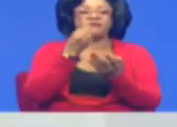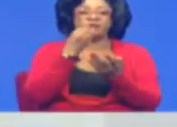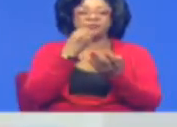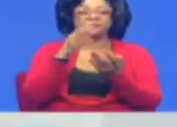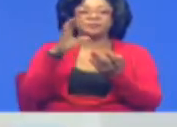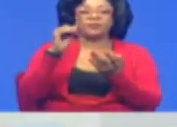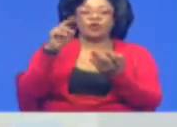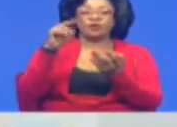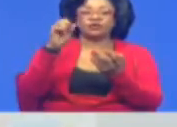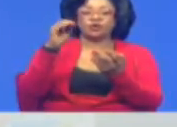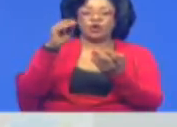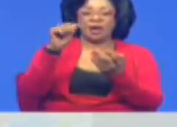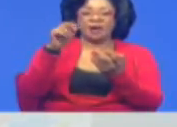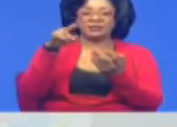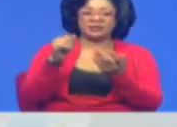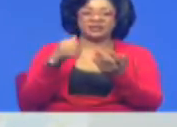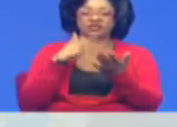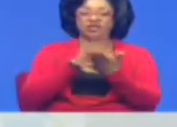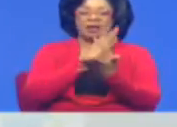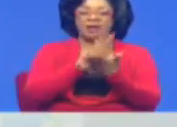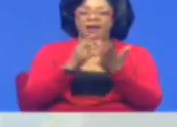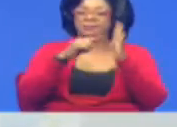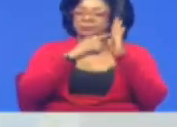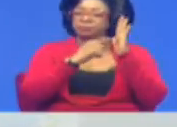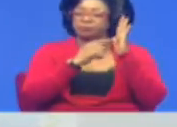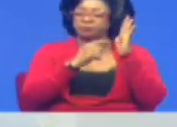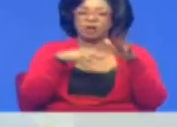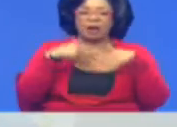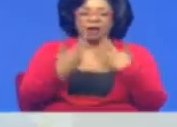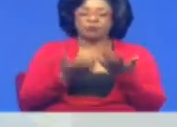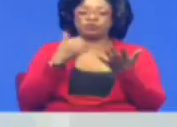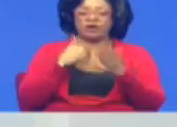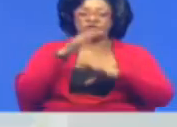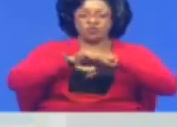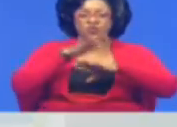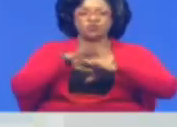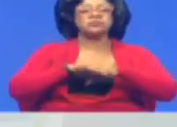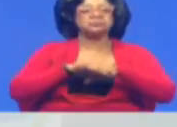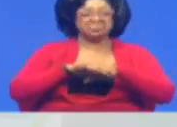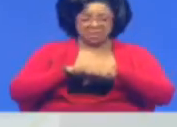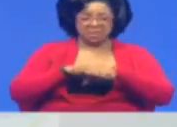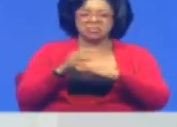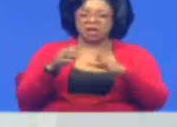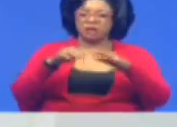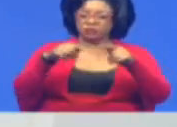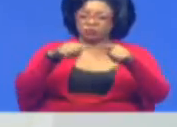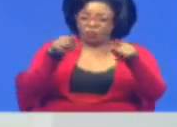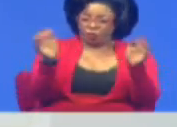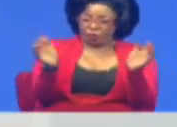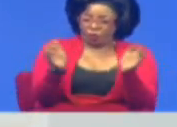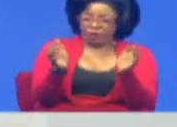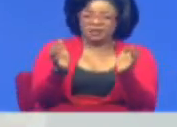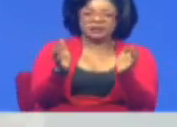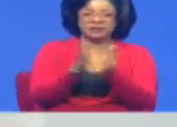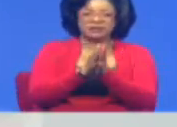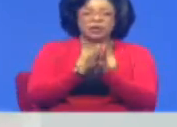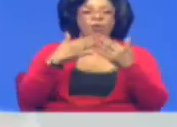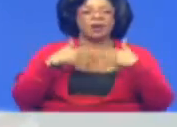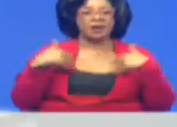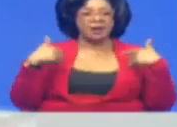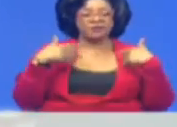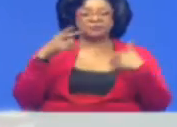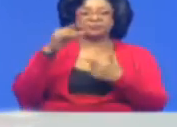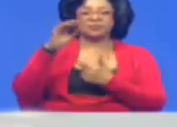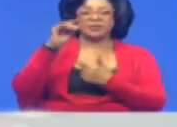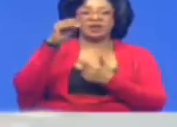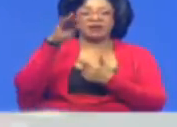shares tips on how to form good, lasting habits in the teacher's corner. And in the wildlife section, a hilarious honey